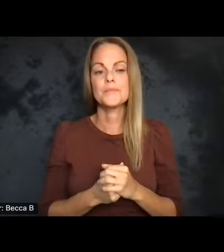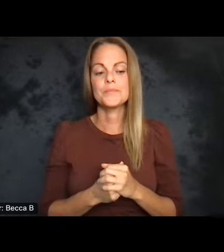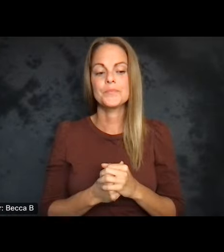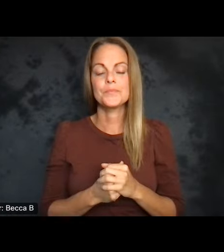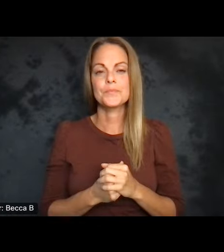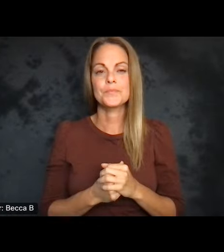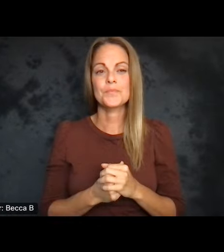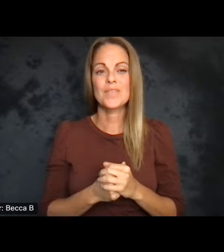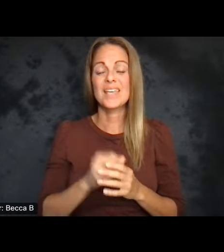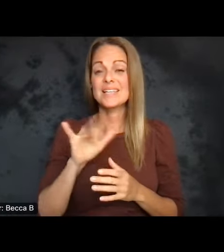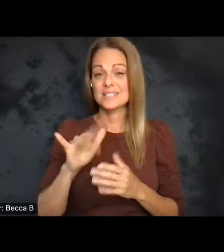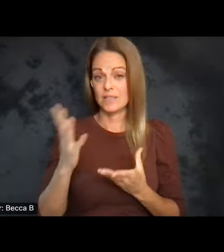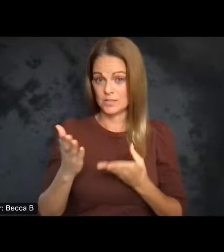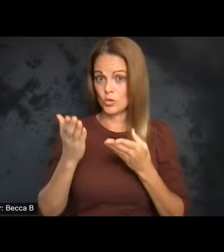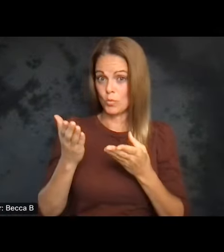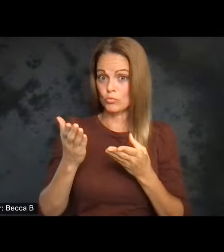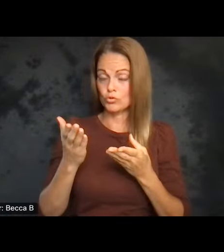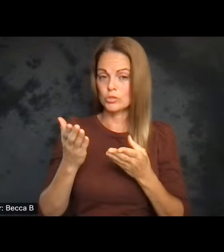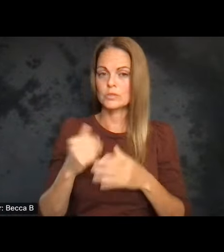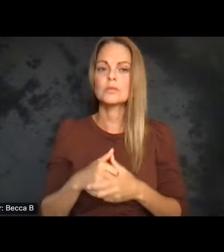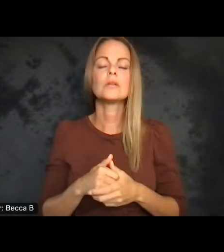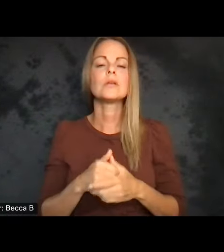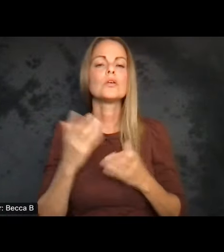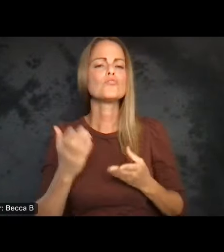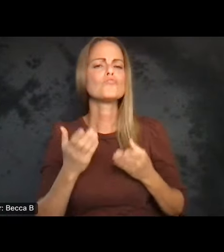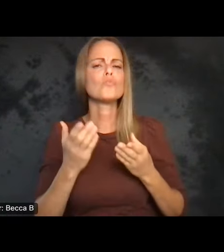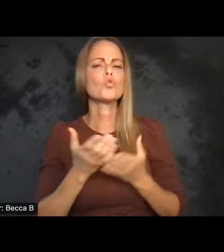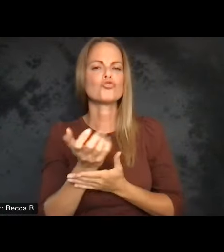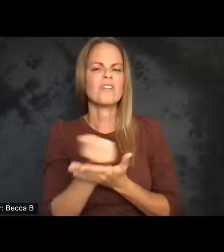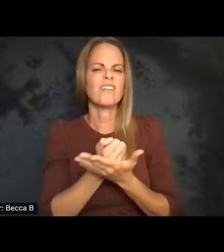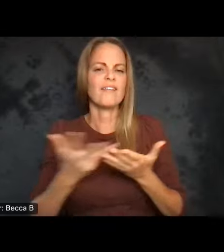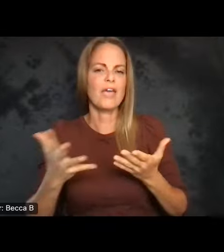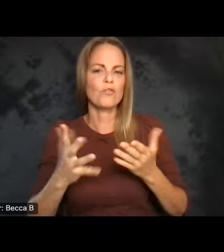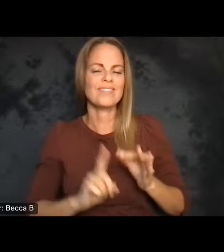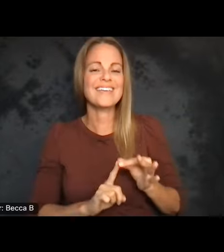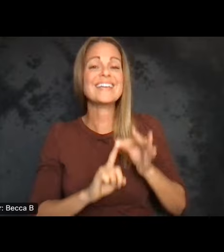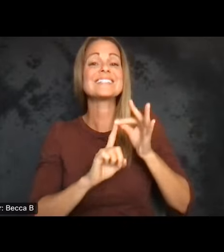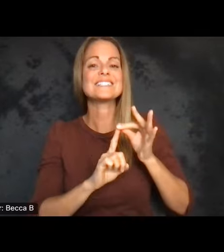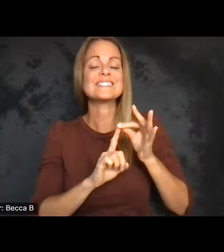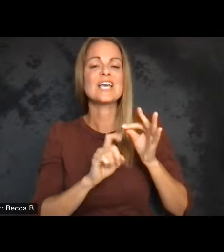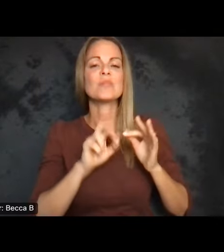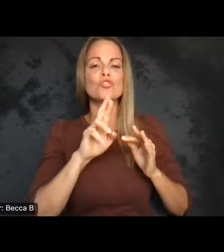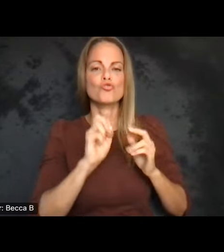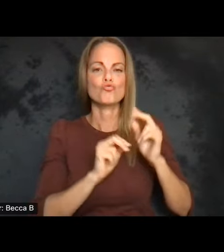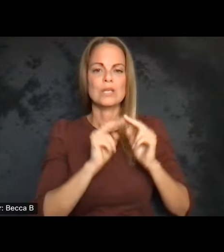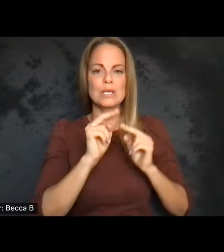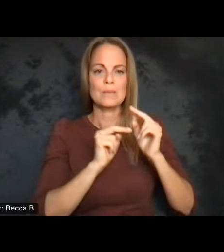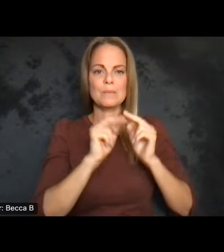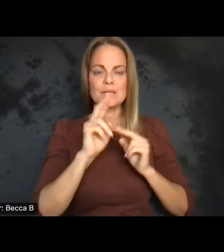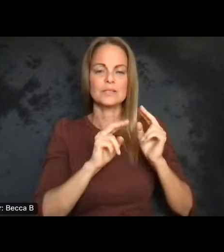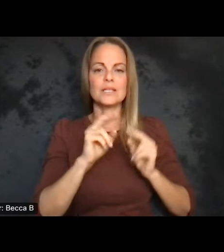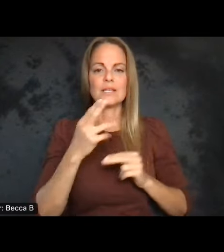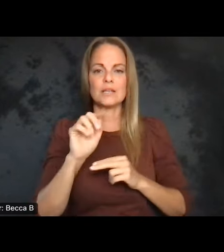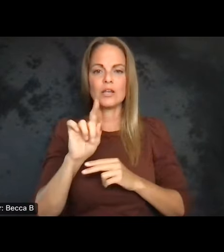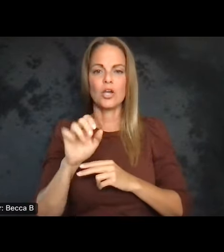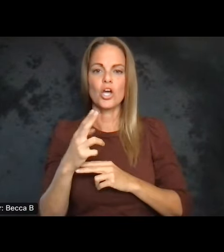So that would be the motion. So the motion is everything with the exception of rebuilding Hutch facility at this